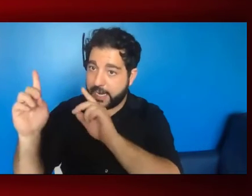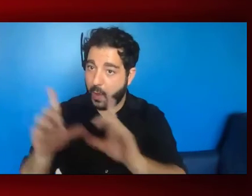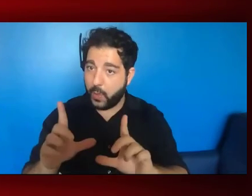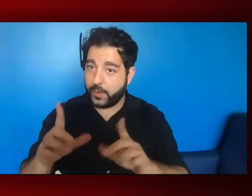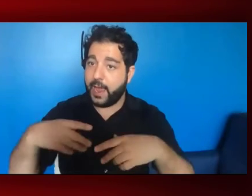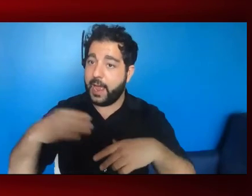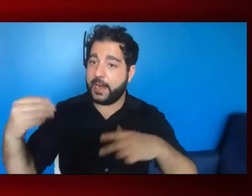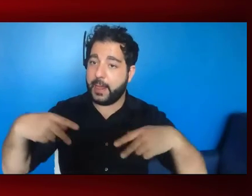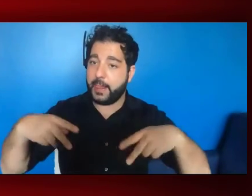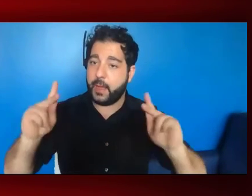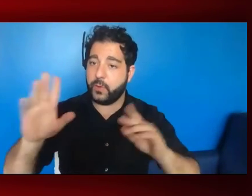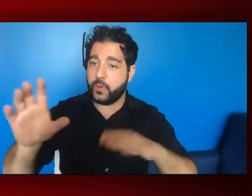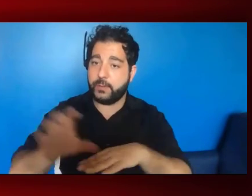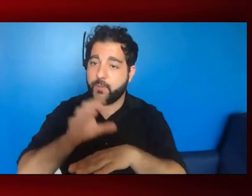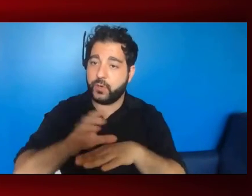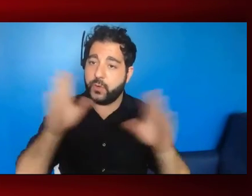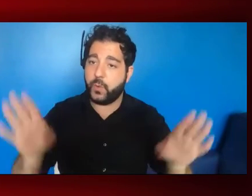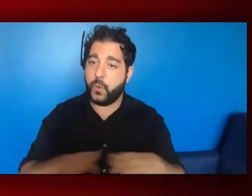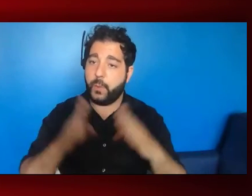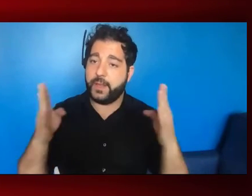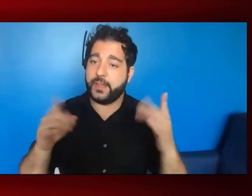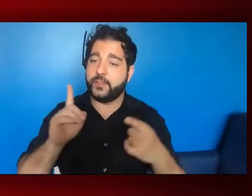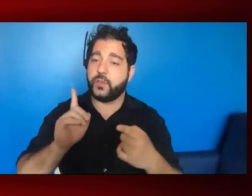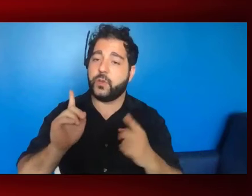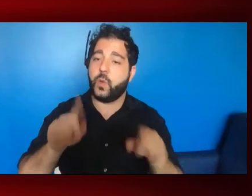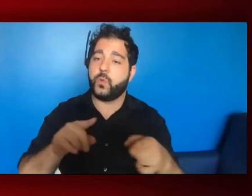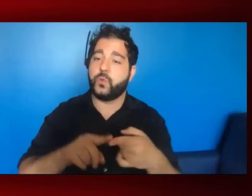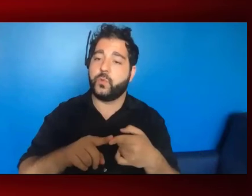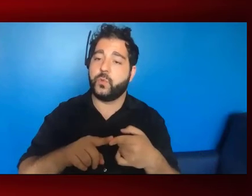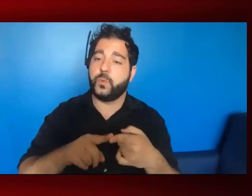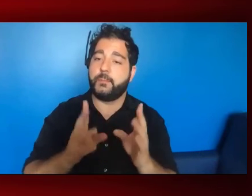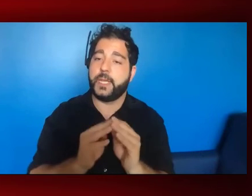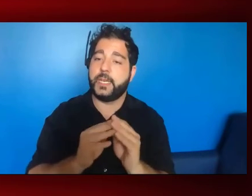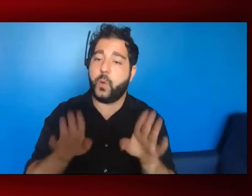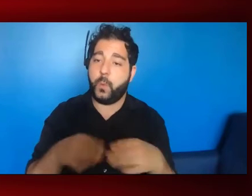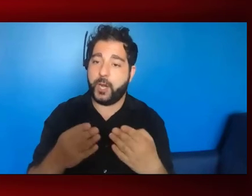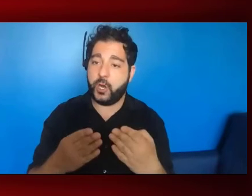allow your computer to open the GoTo opener? Yes.